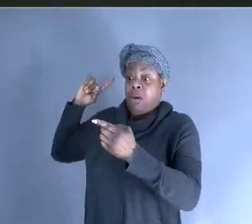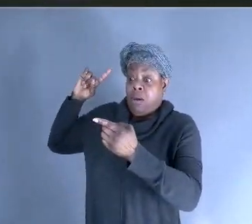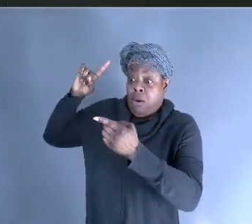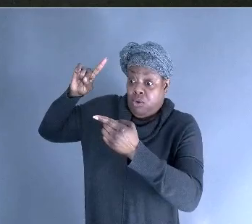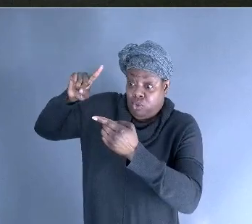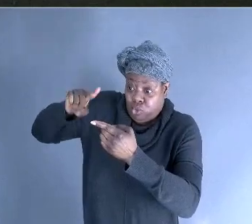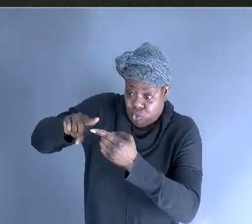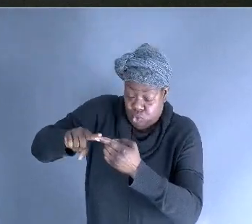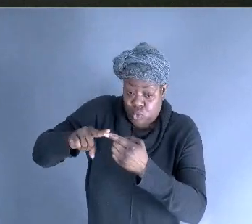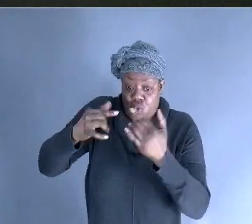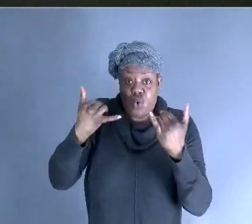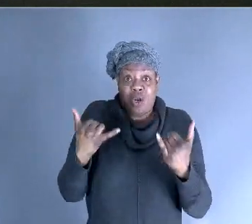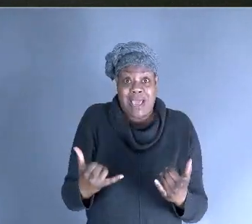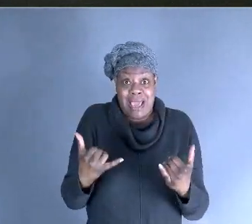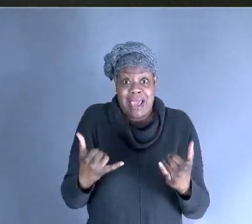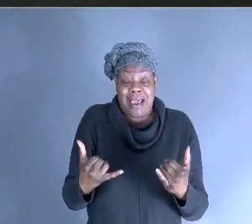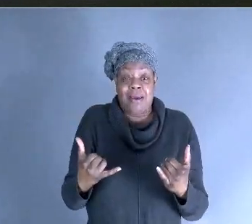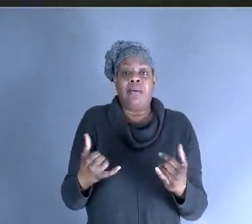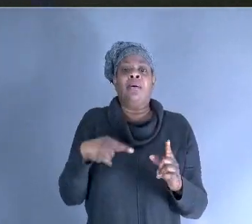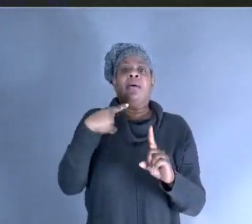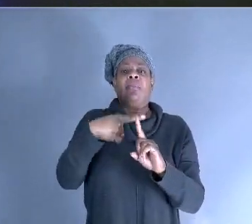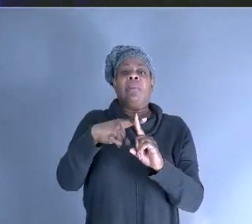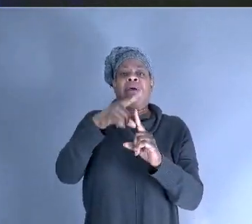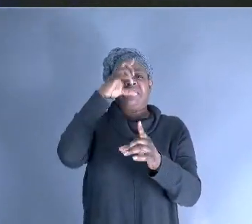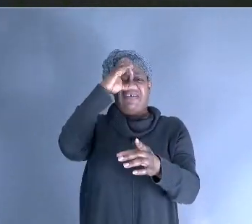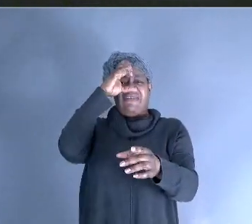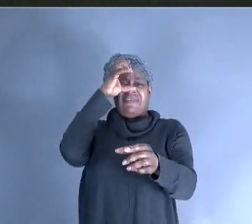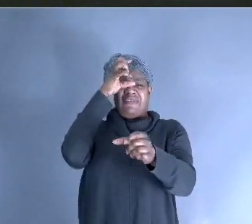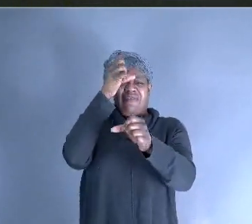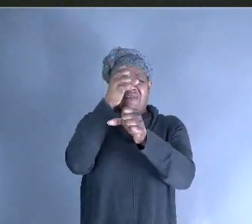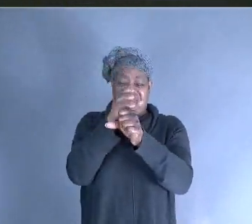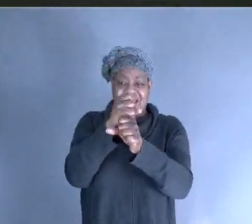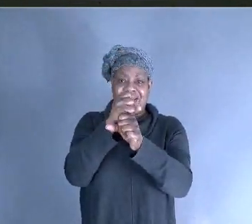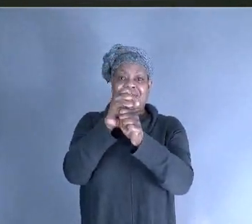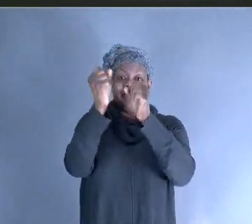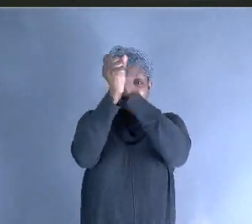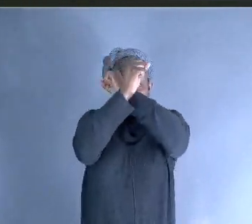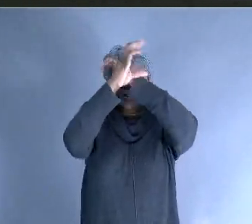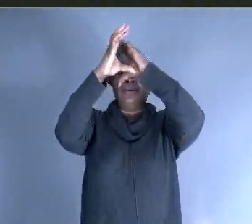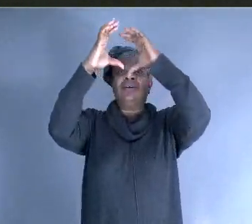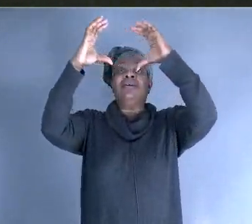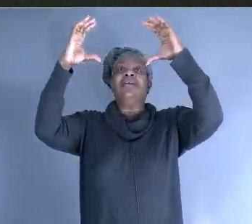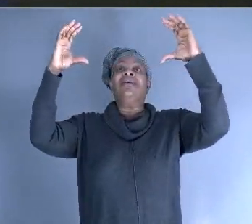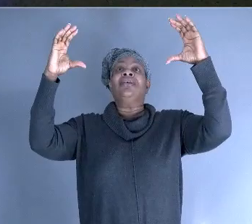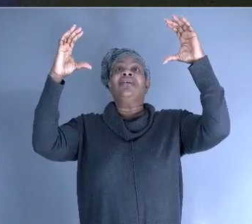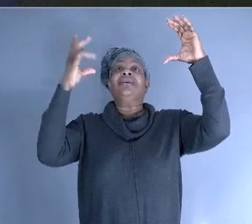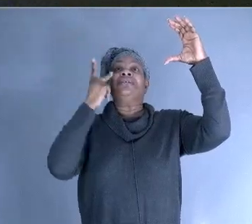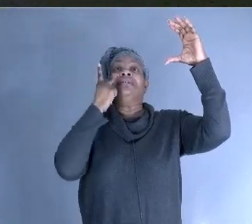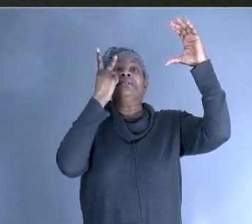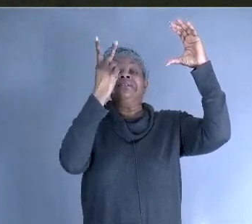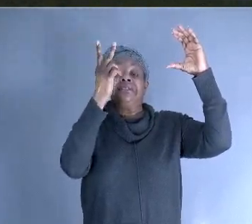in a place of faith and vision for where we are going.